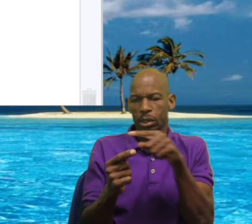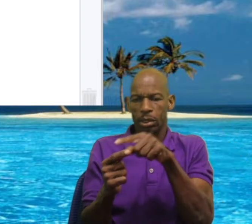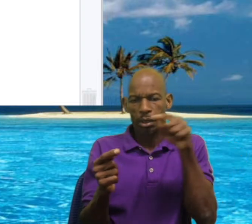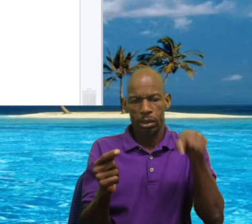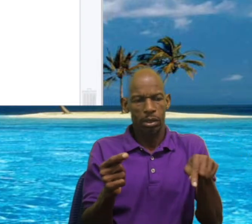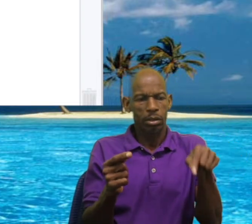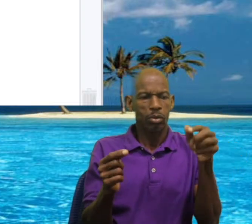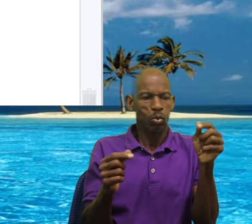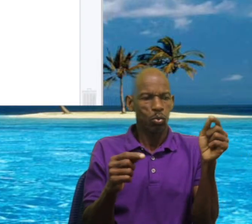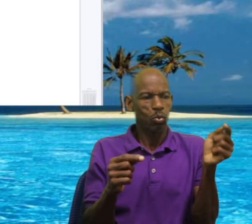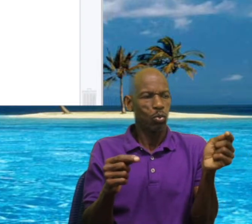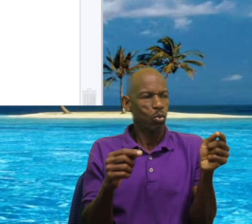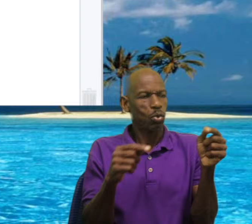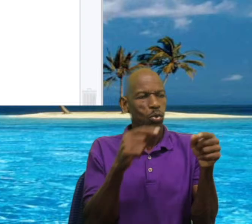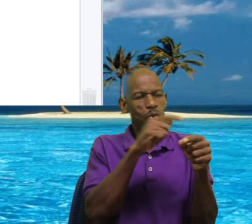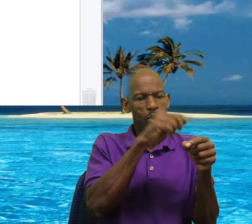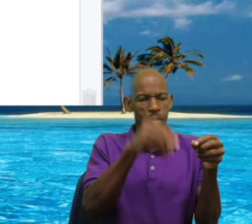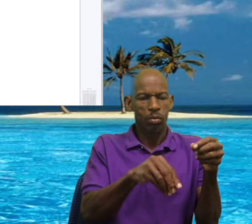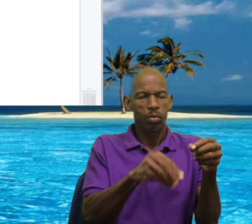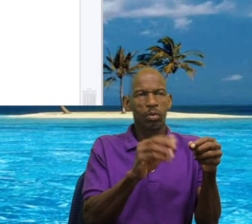The